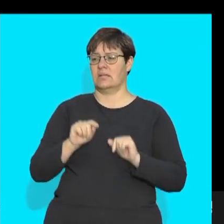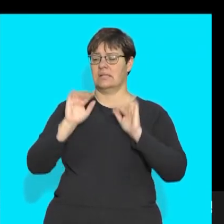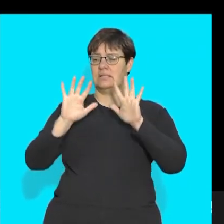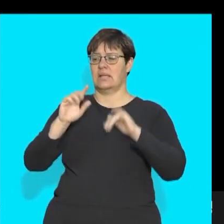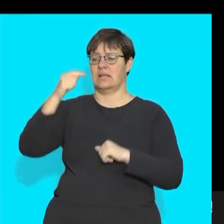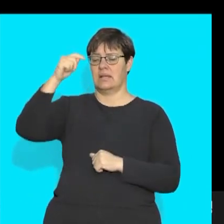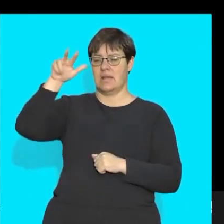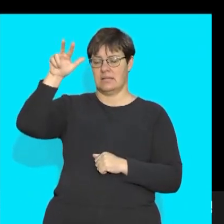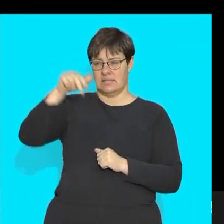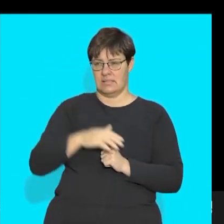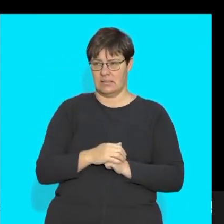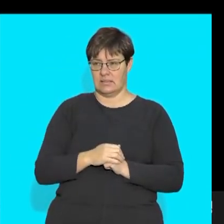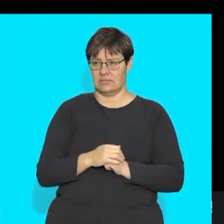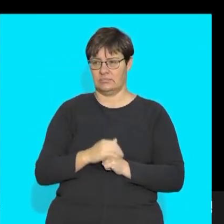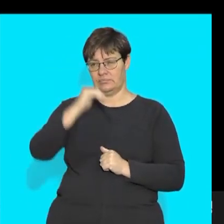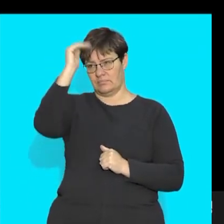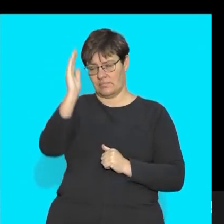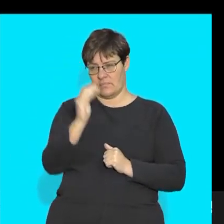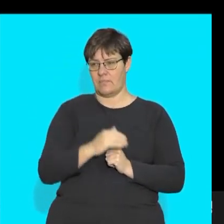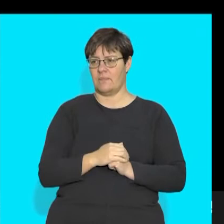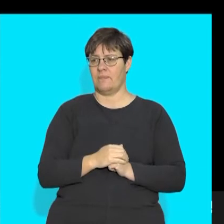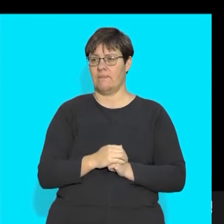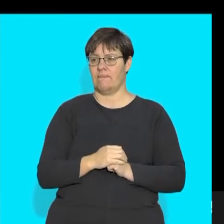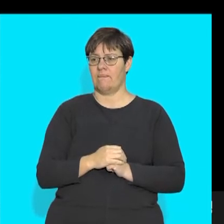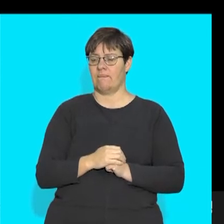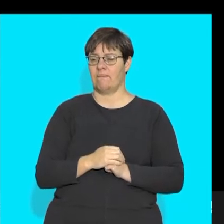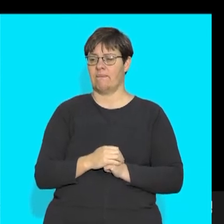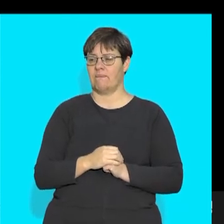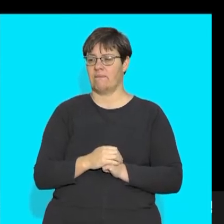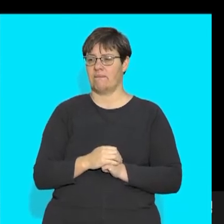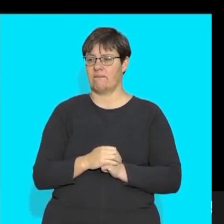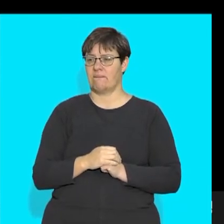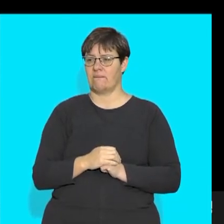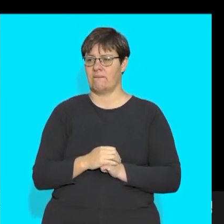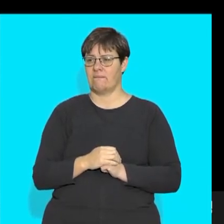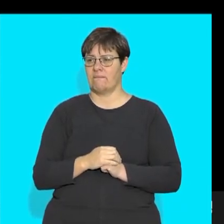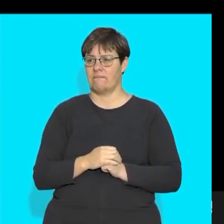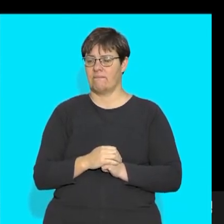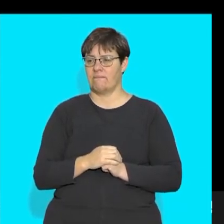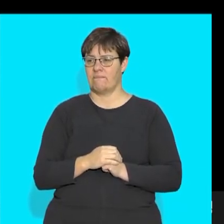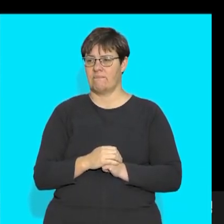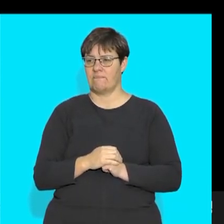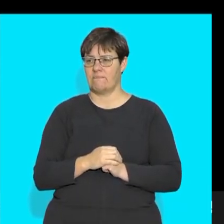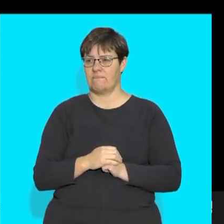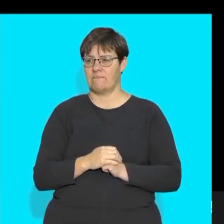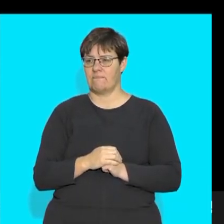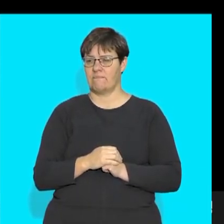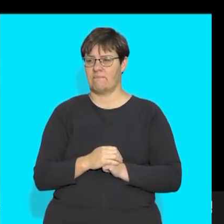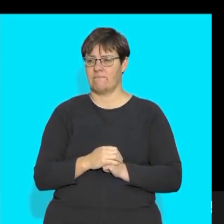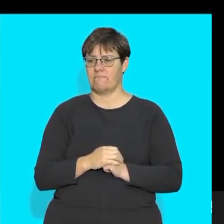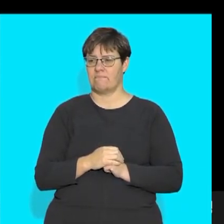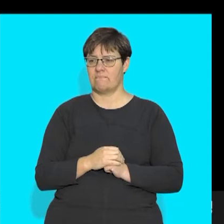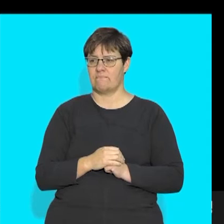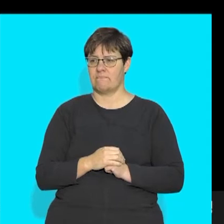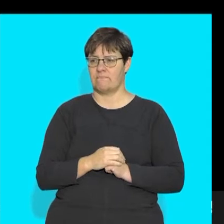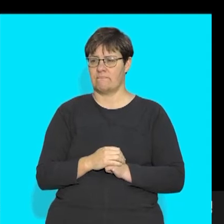minus 18. So that's the top part of my fraction. Now I'm going to go to, I'm going to